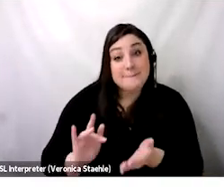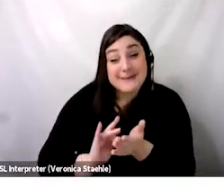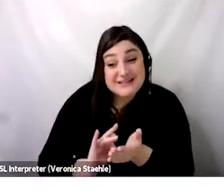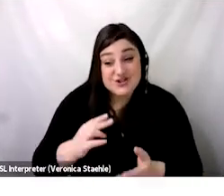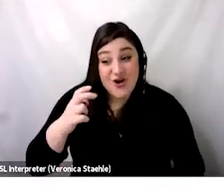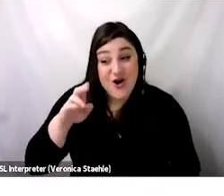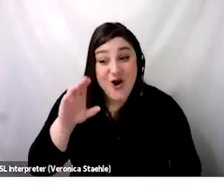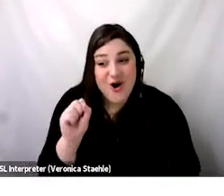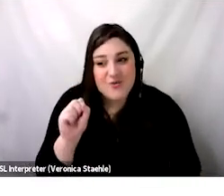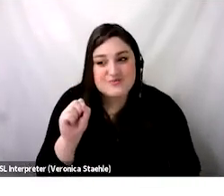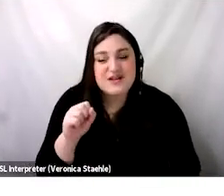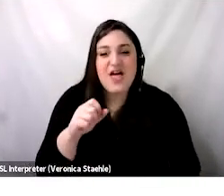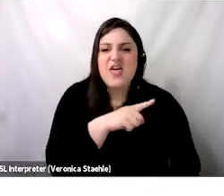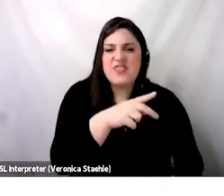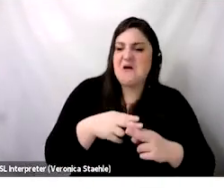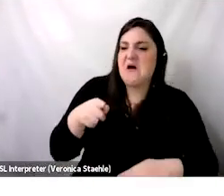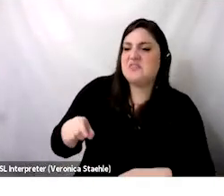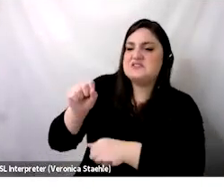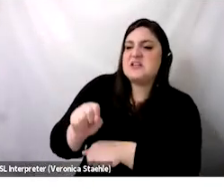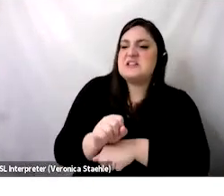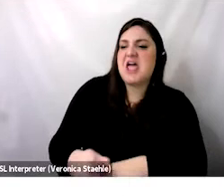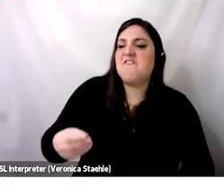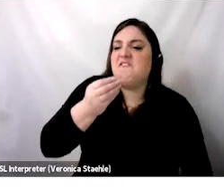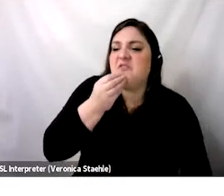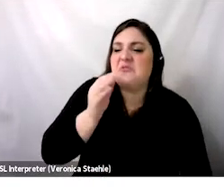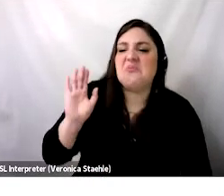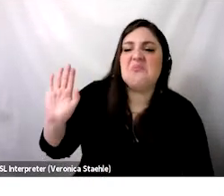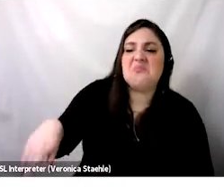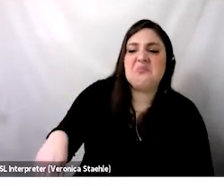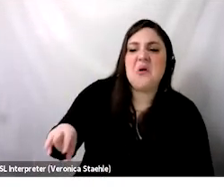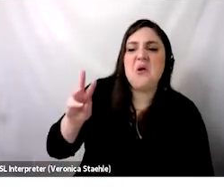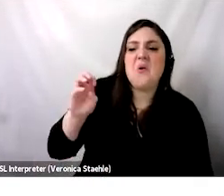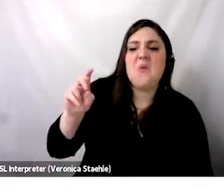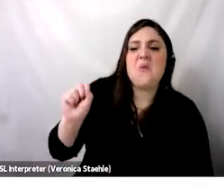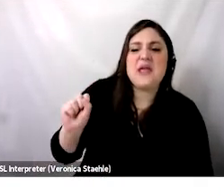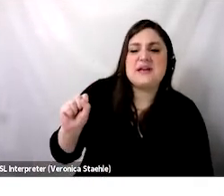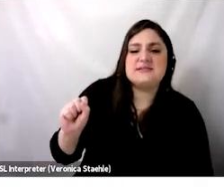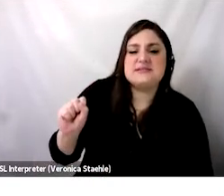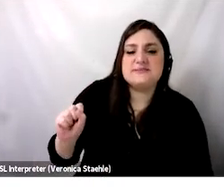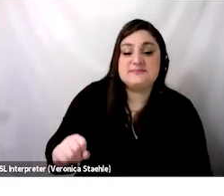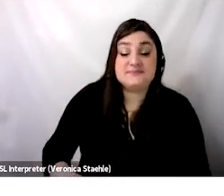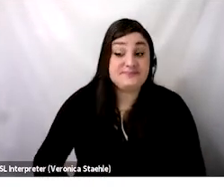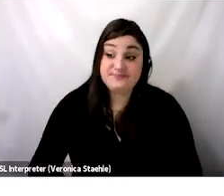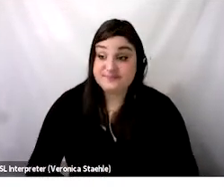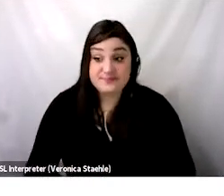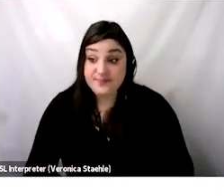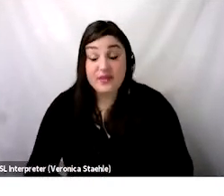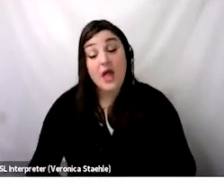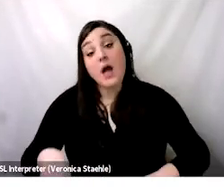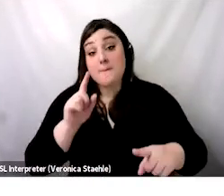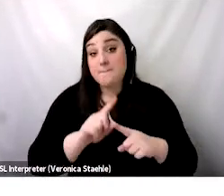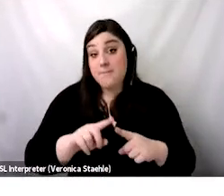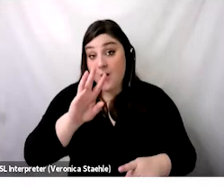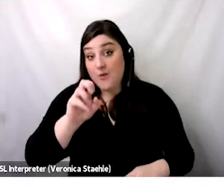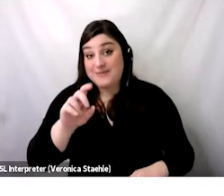food, slave food, as weeds. And yet it would be slaves and indigenous people coming